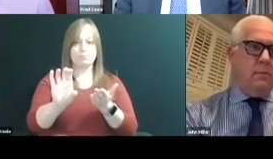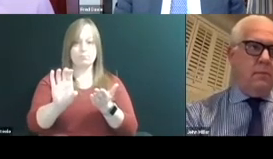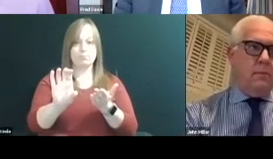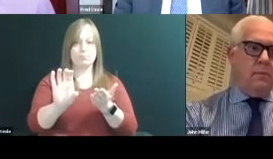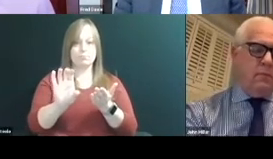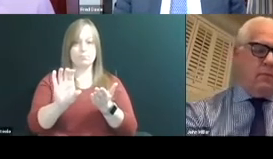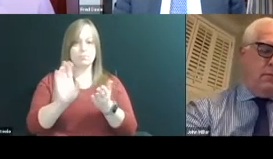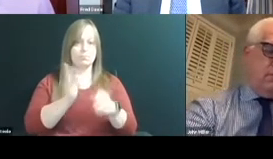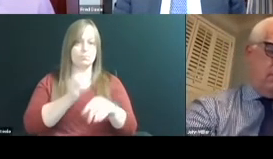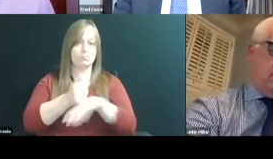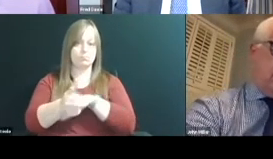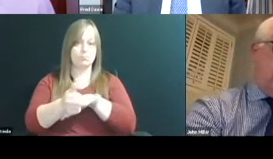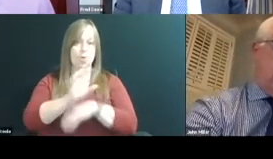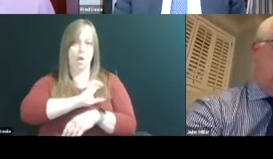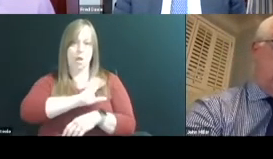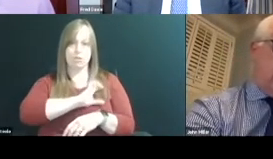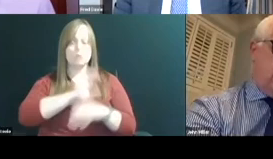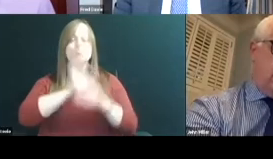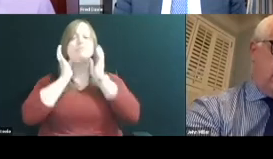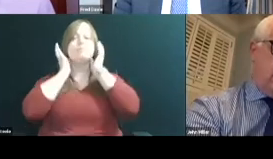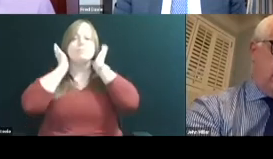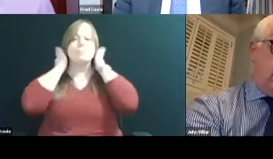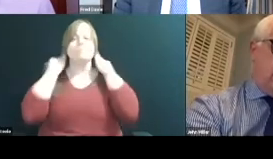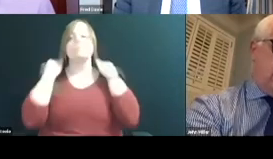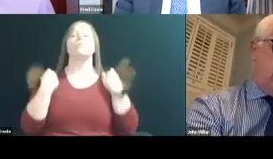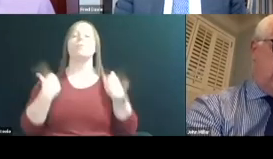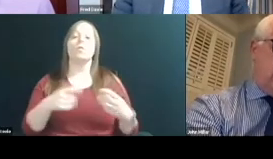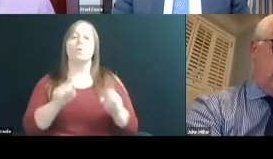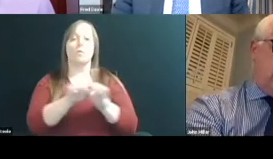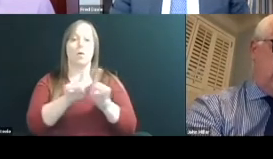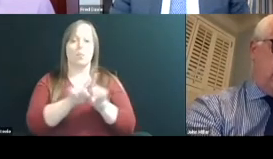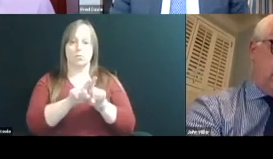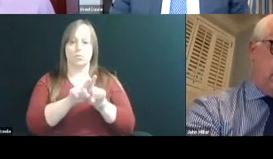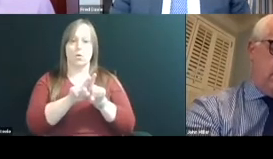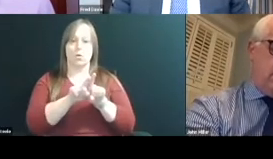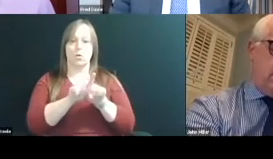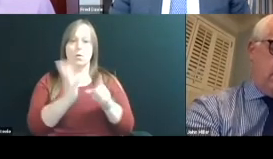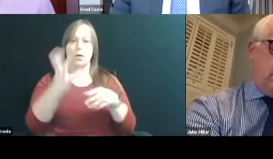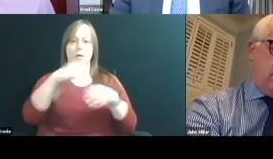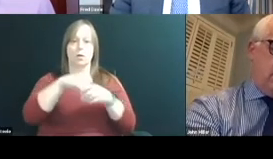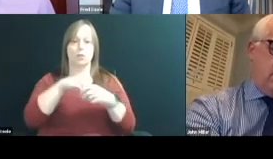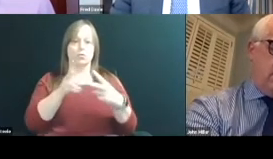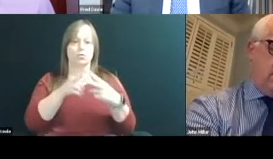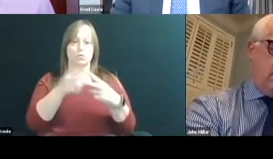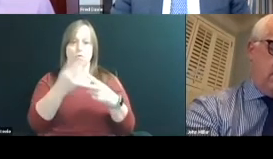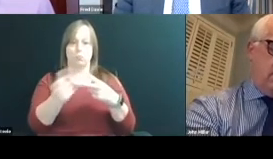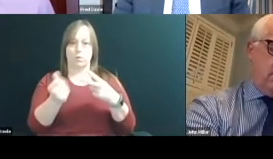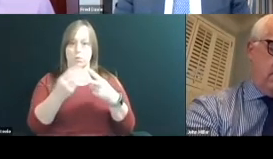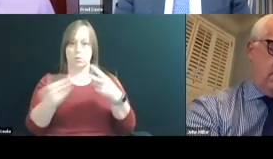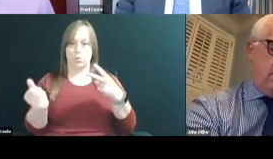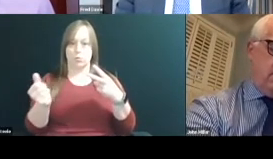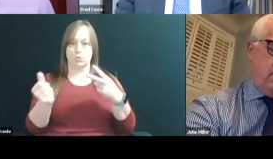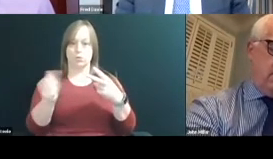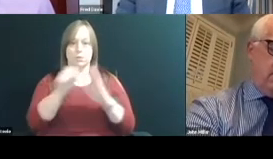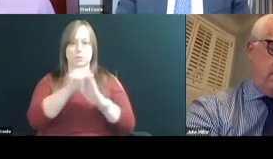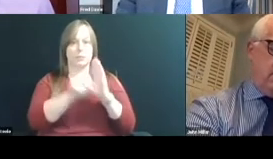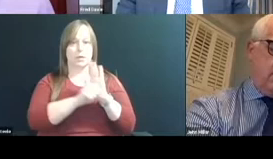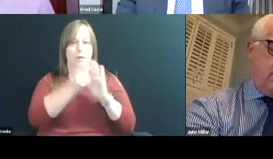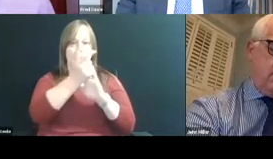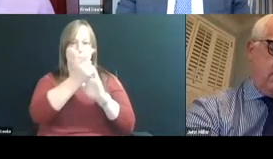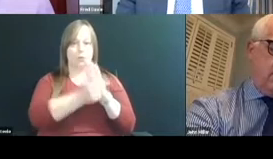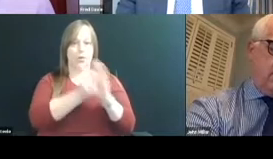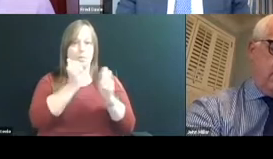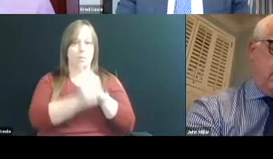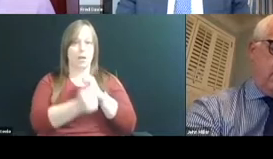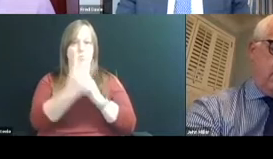the offending officer. The package also includes two resolutions that call on the state legislature to